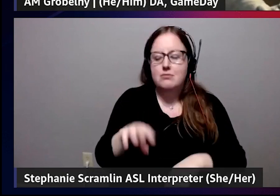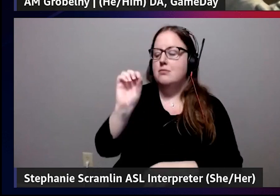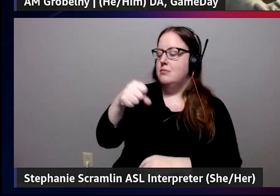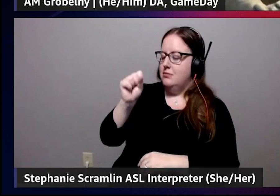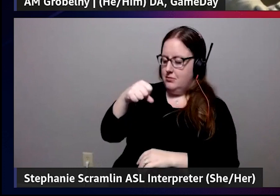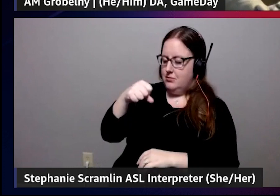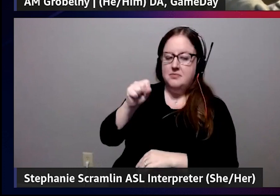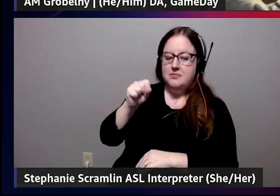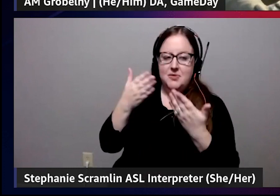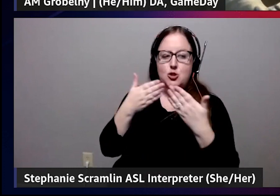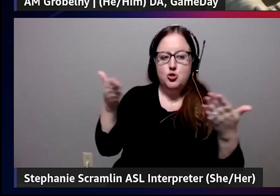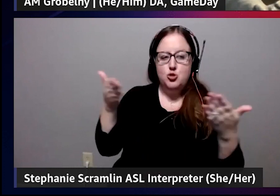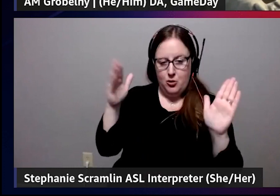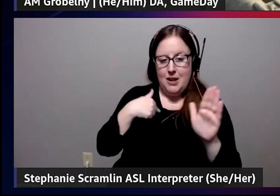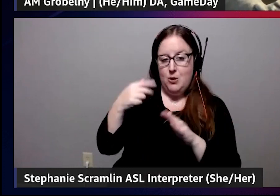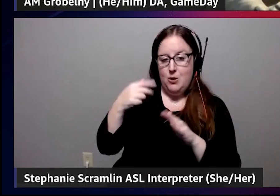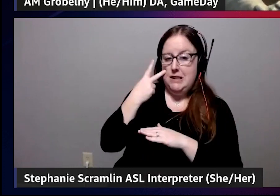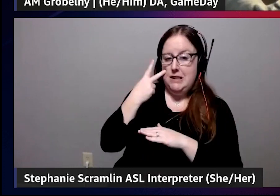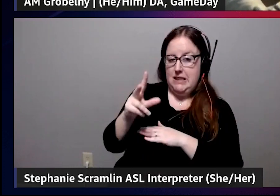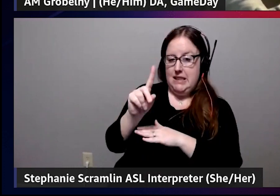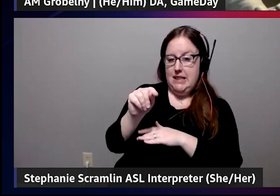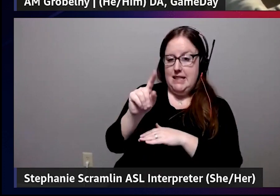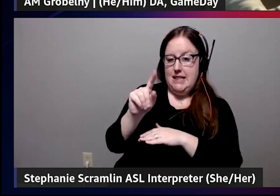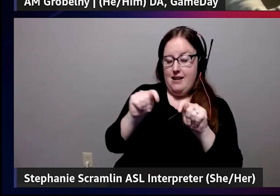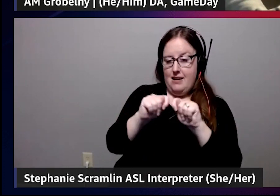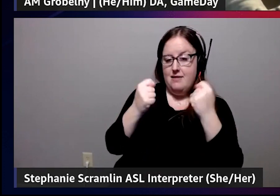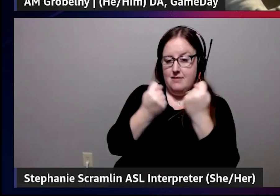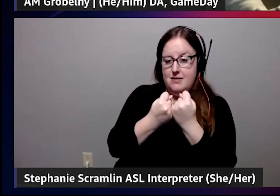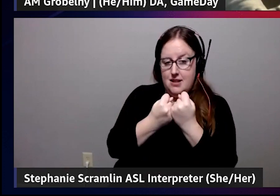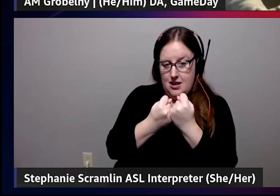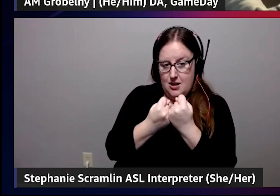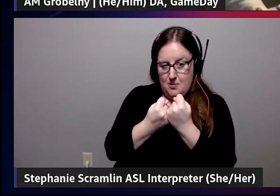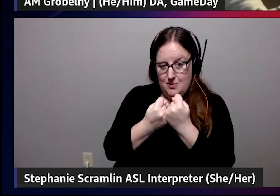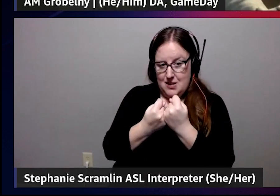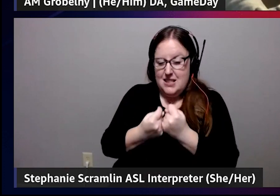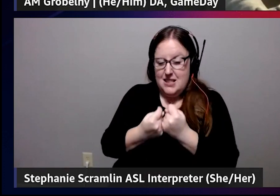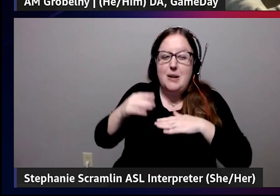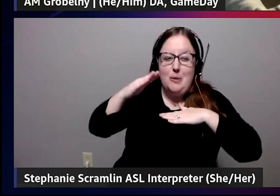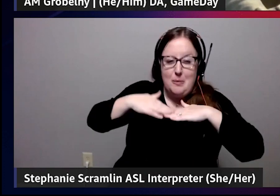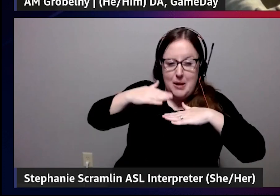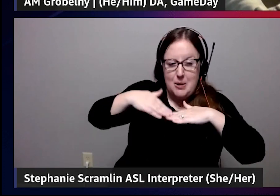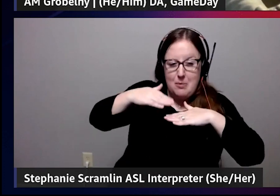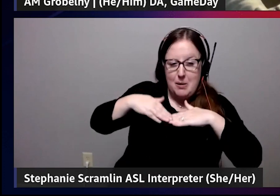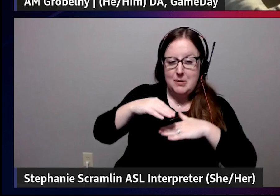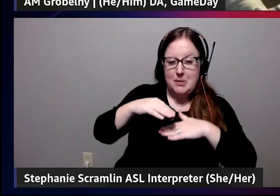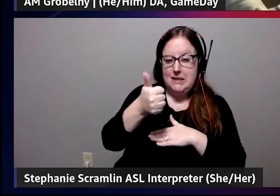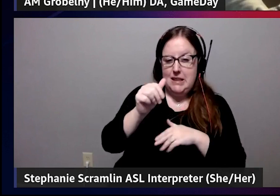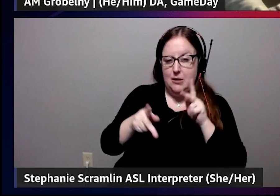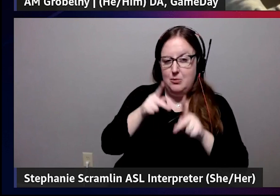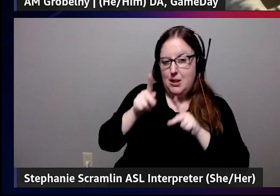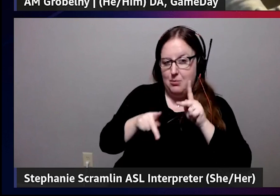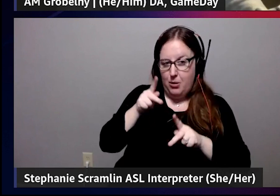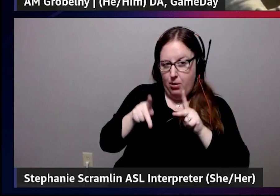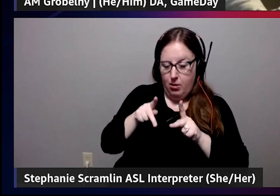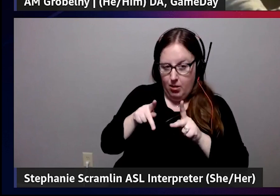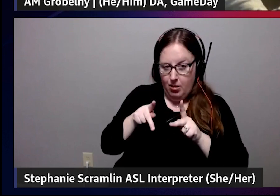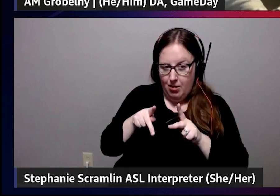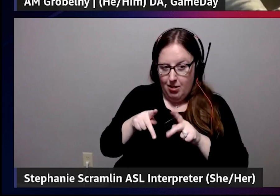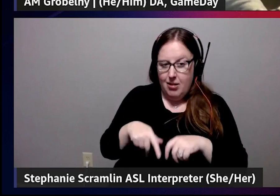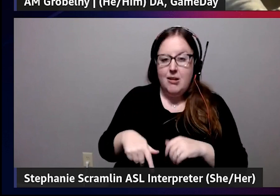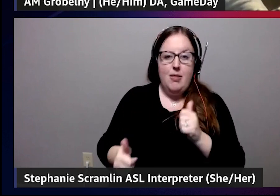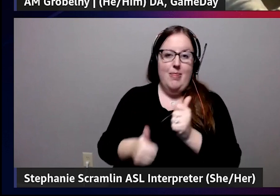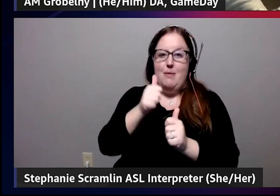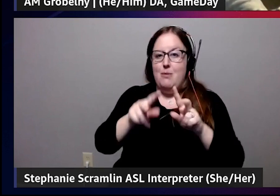generally we see data teams at minimum of about 10 people get the most value out